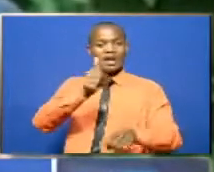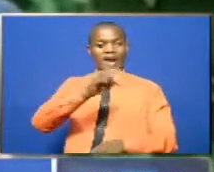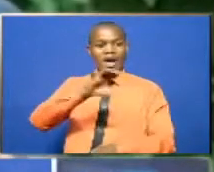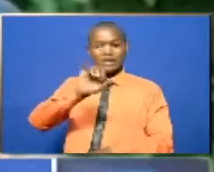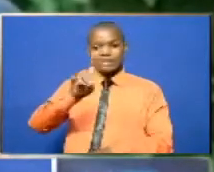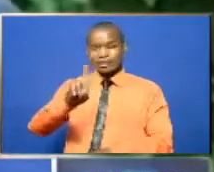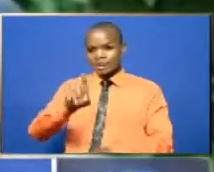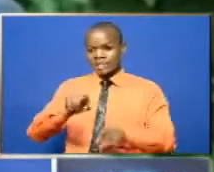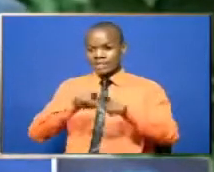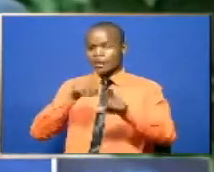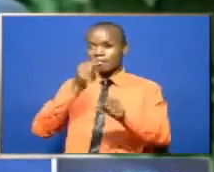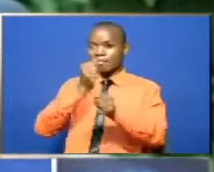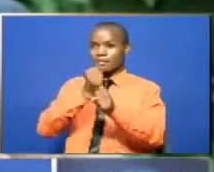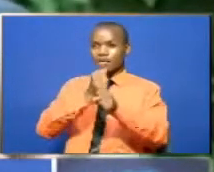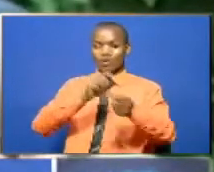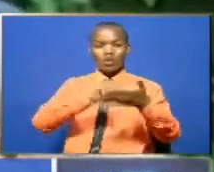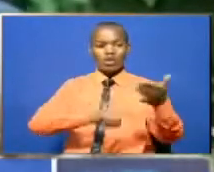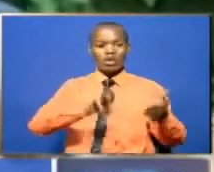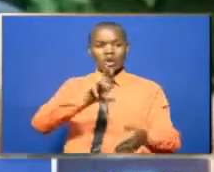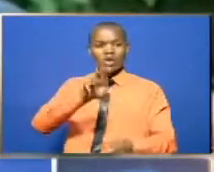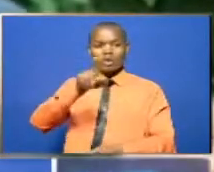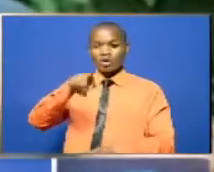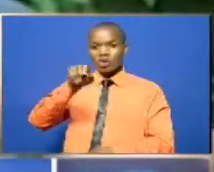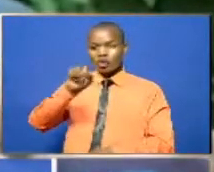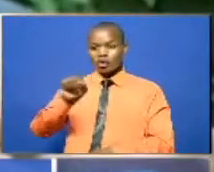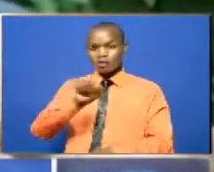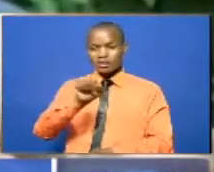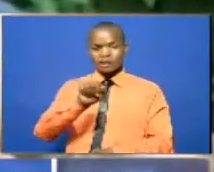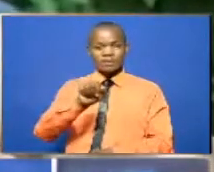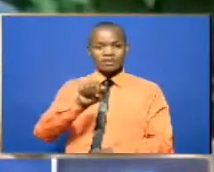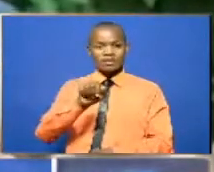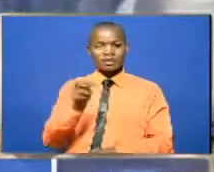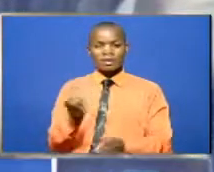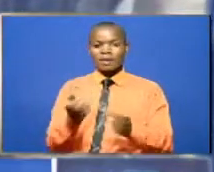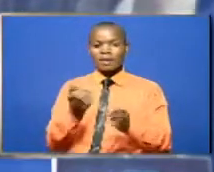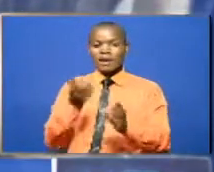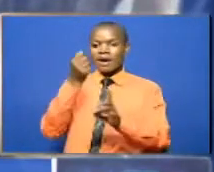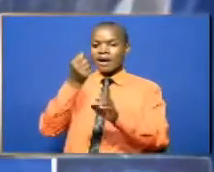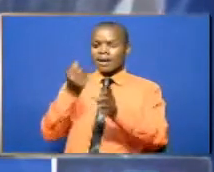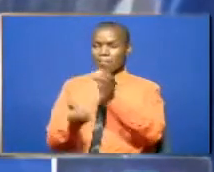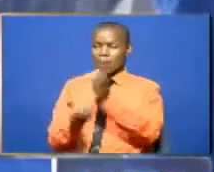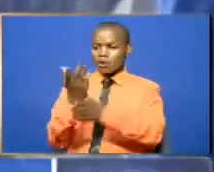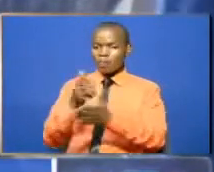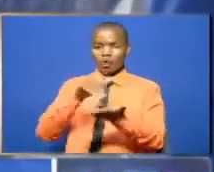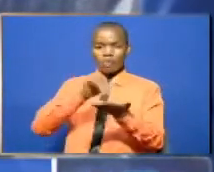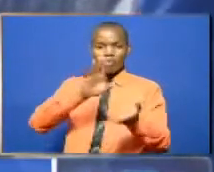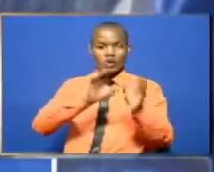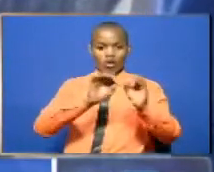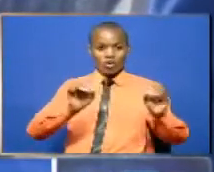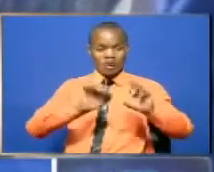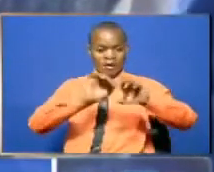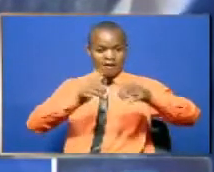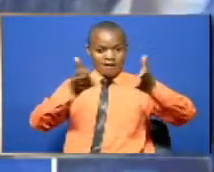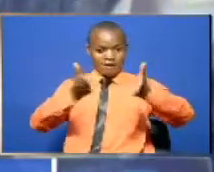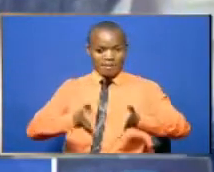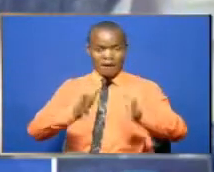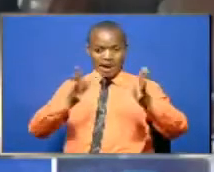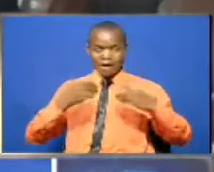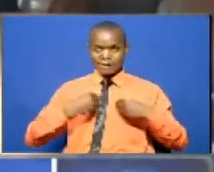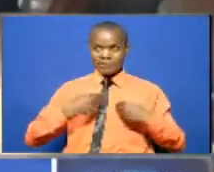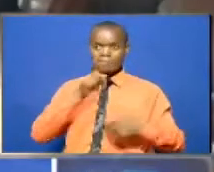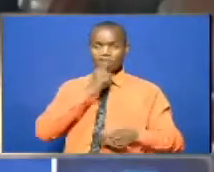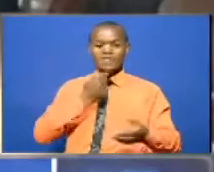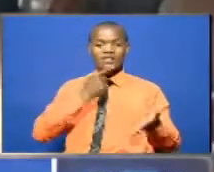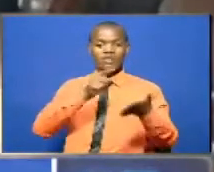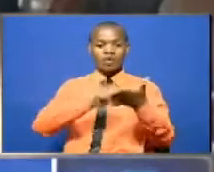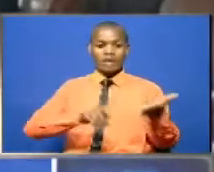our crops to fail, not to produce what we expected. Farmers have welcomed the rollout, saying it would boost their